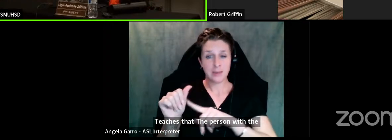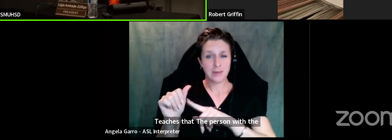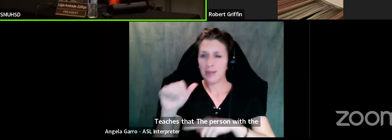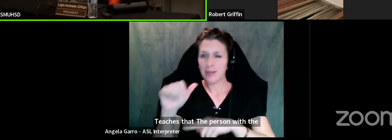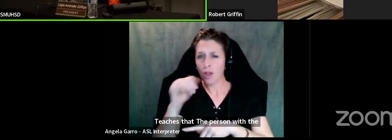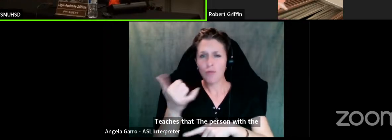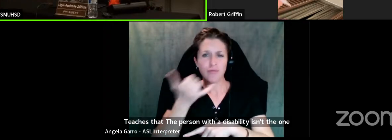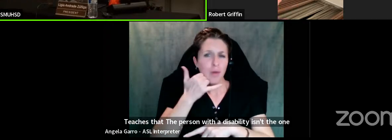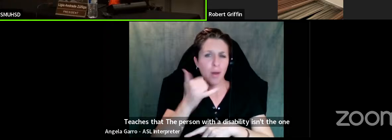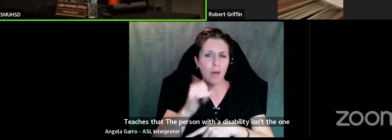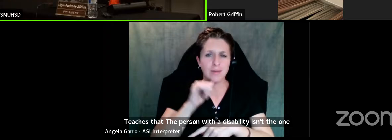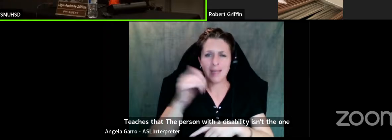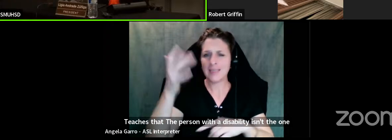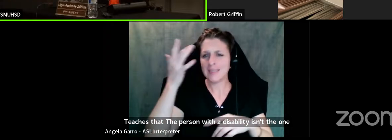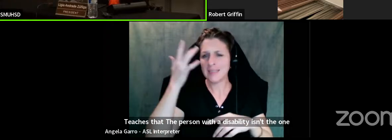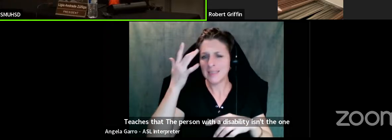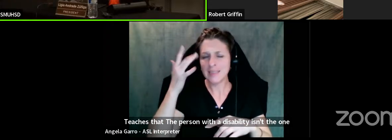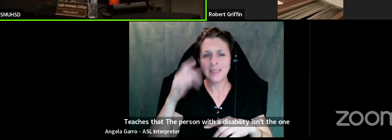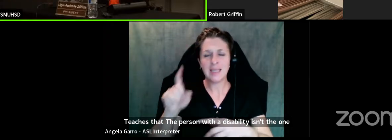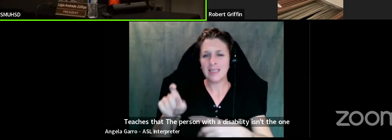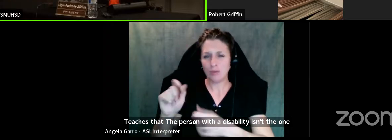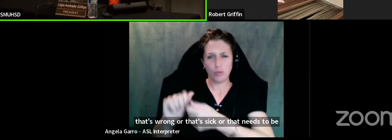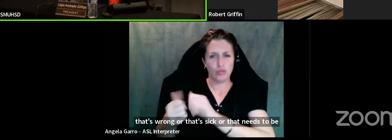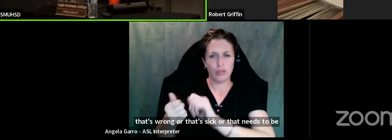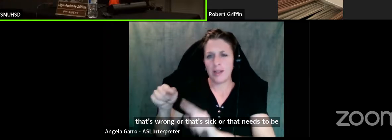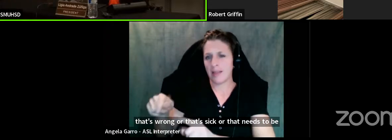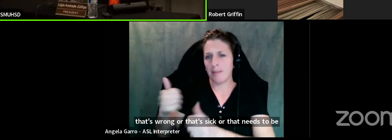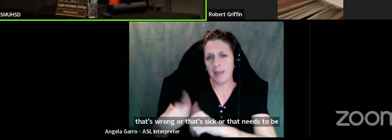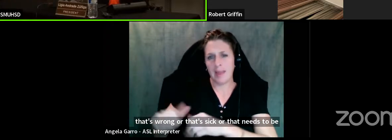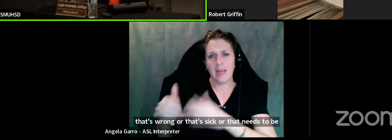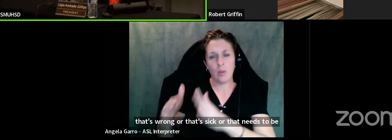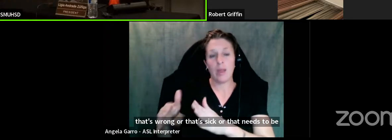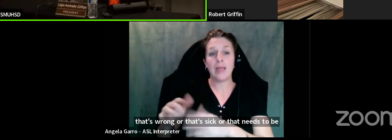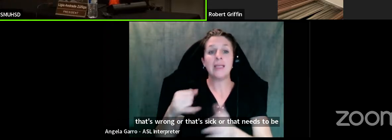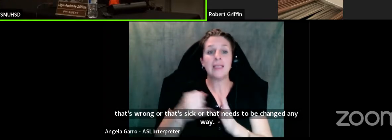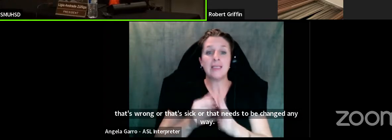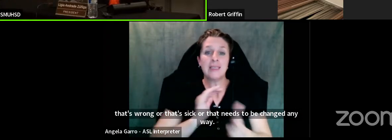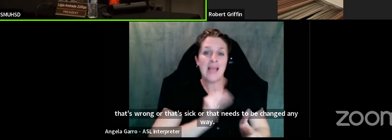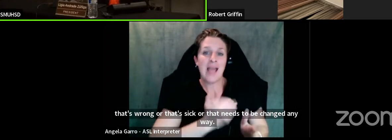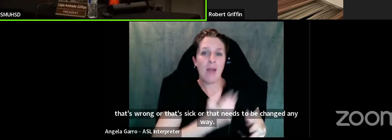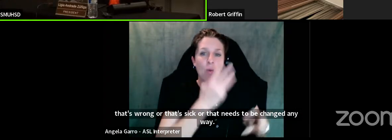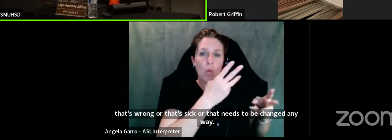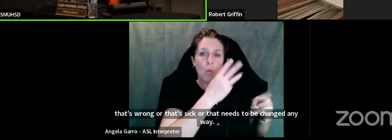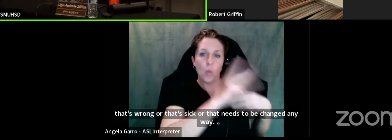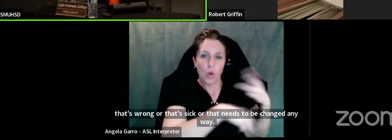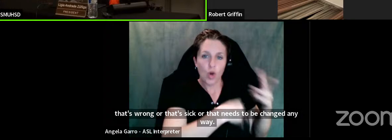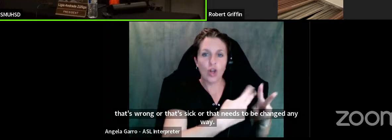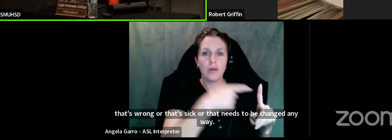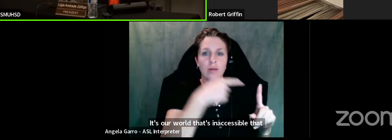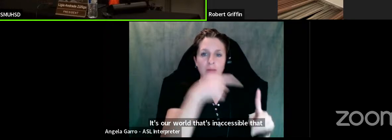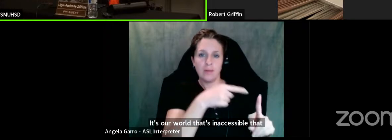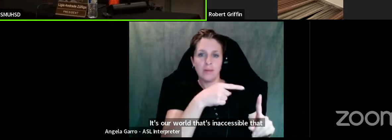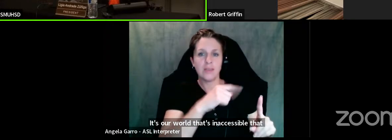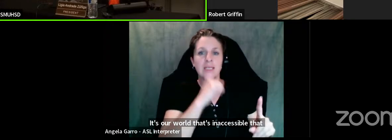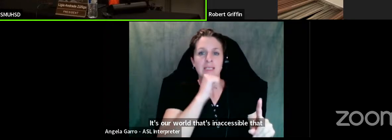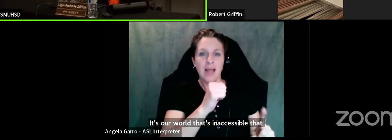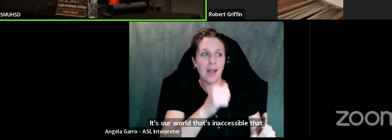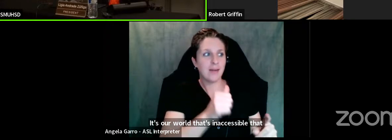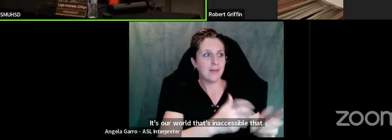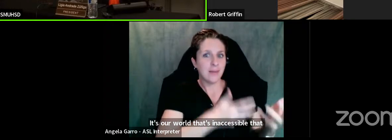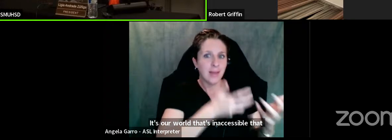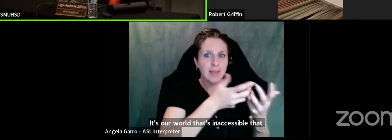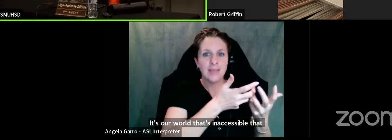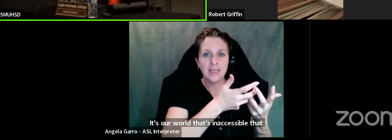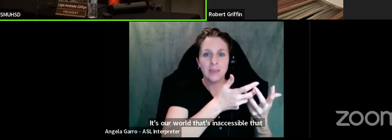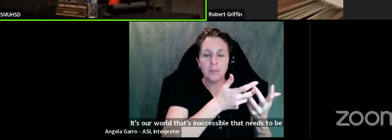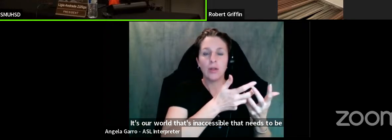that's sick or that needs to be changed in any way. It's our world that's inaccessible that needs to be changed, and that's sick